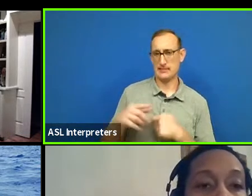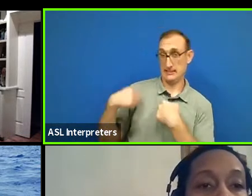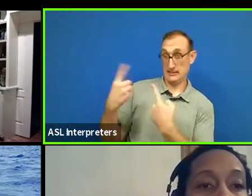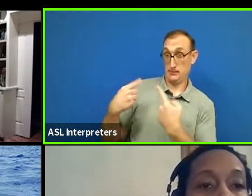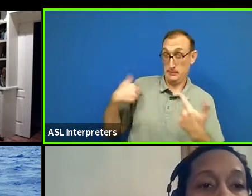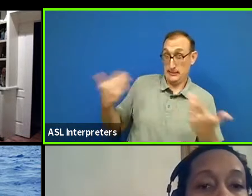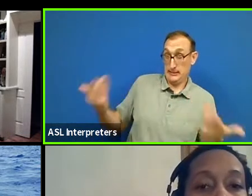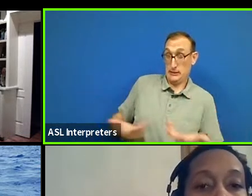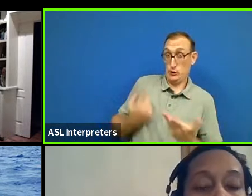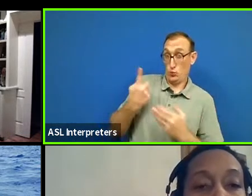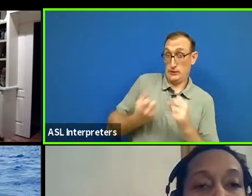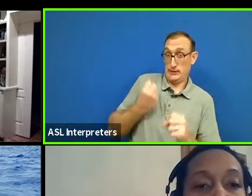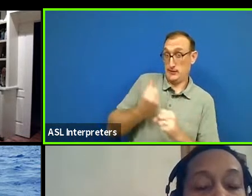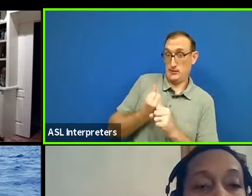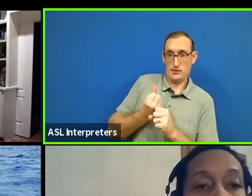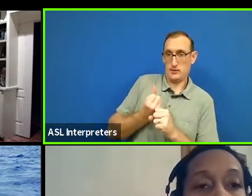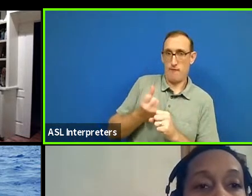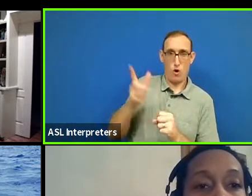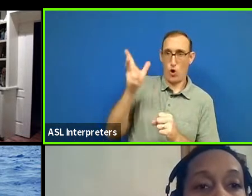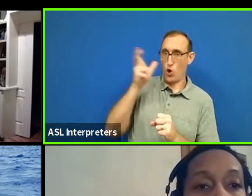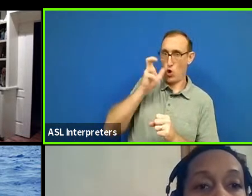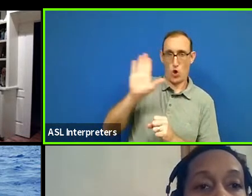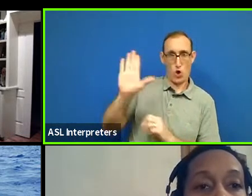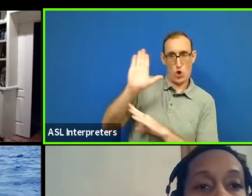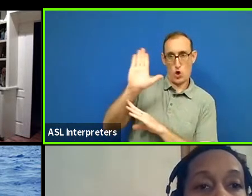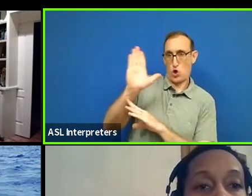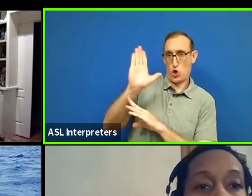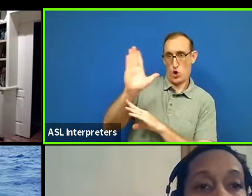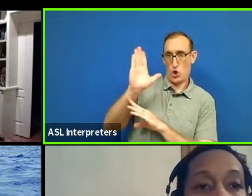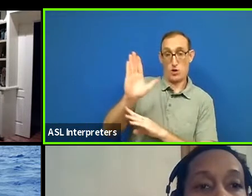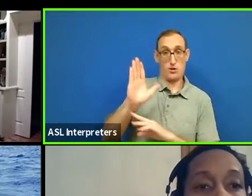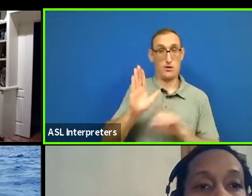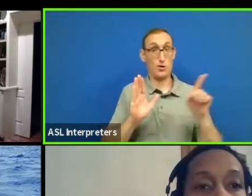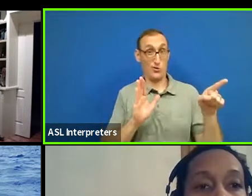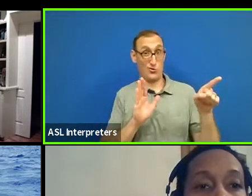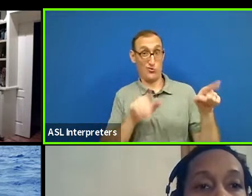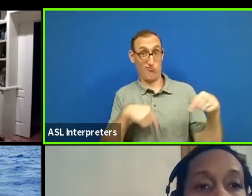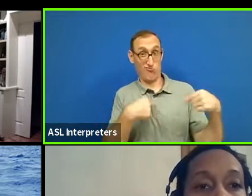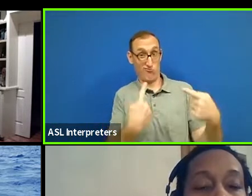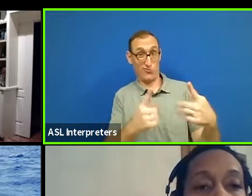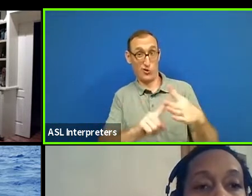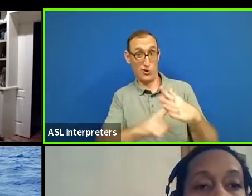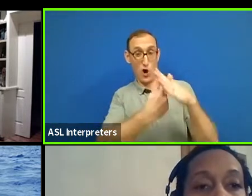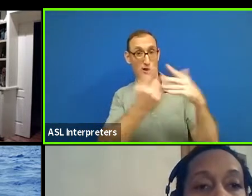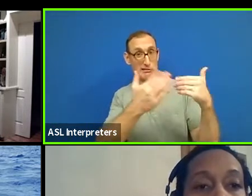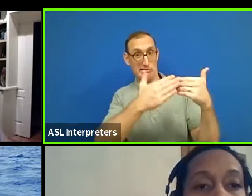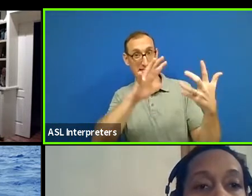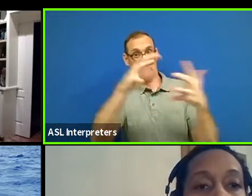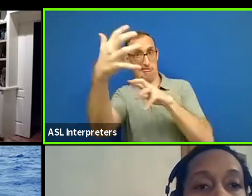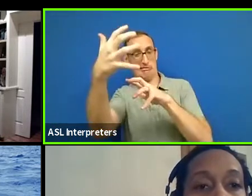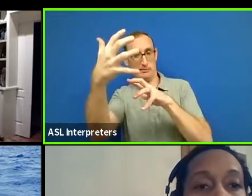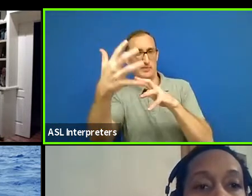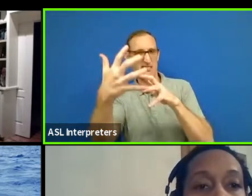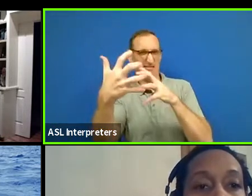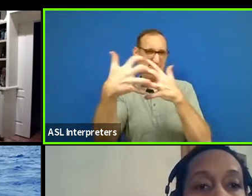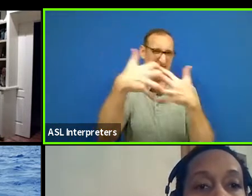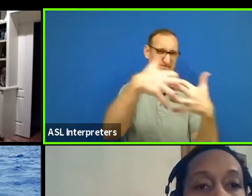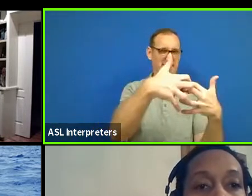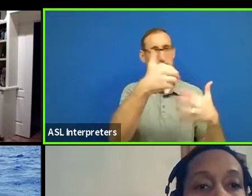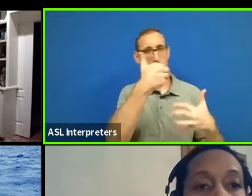year. Yeah, we've kind of been in chaos in your tenure, but it's better now. It's getting better.